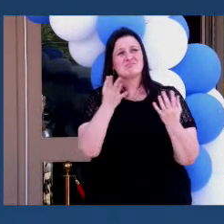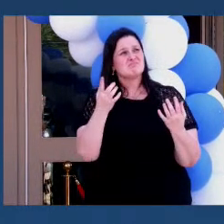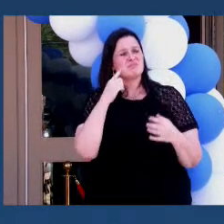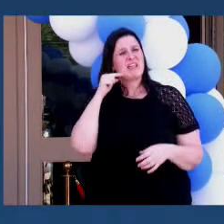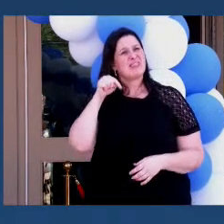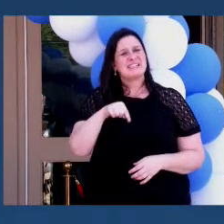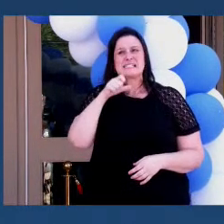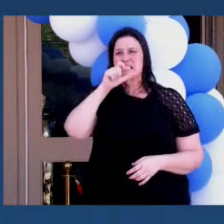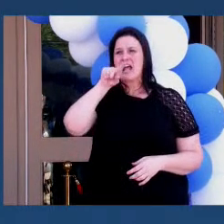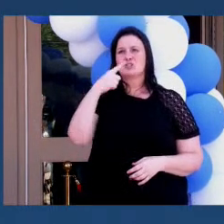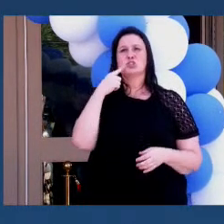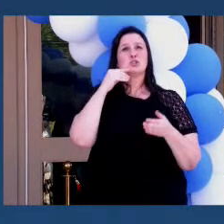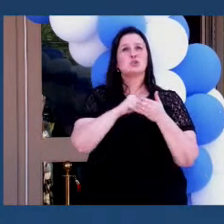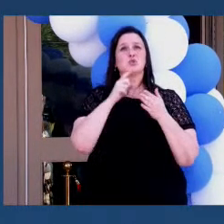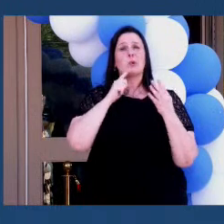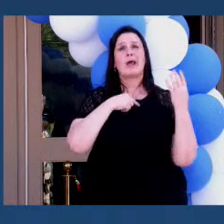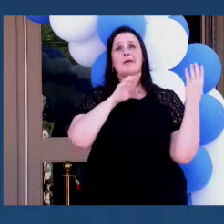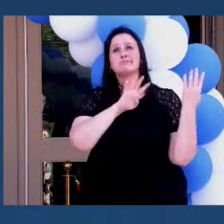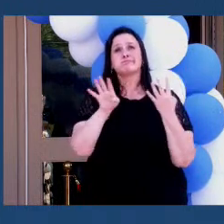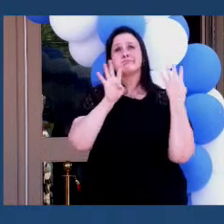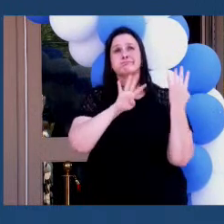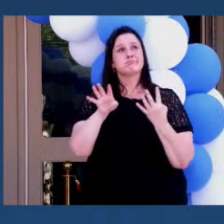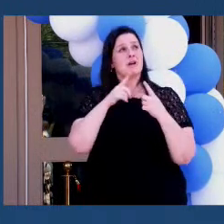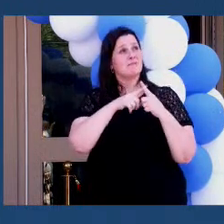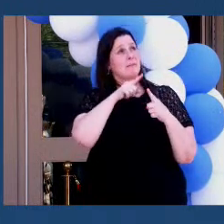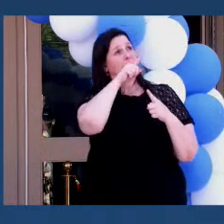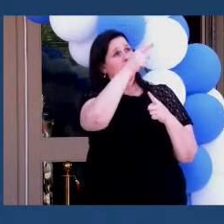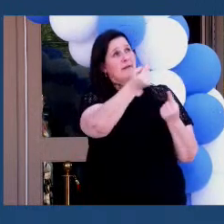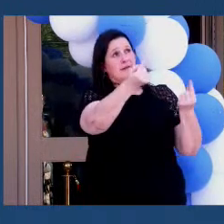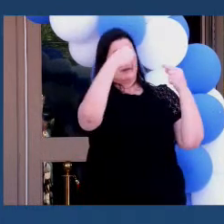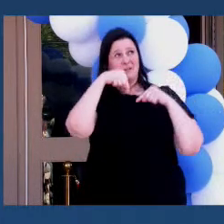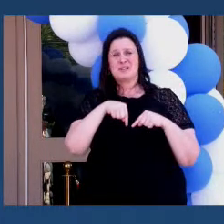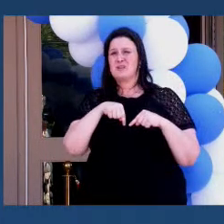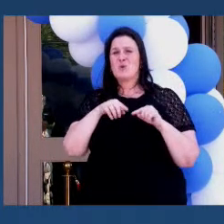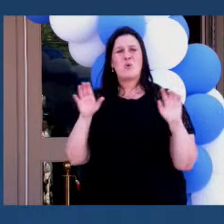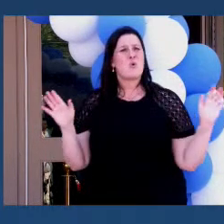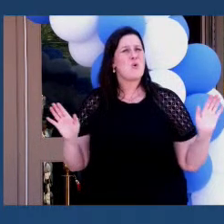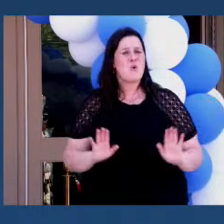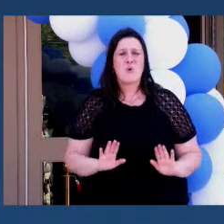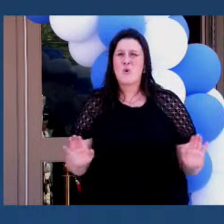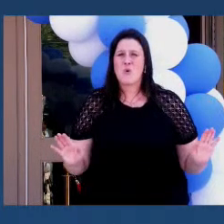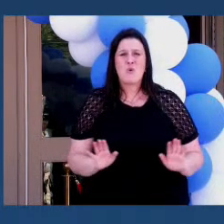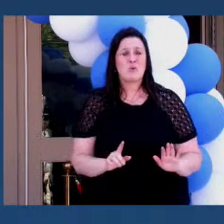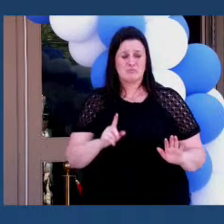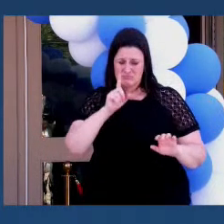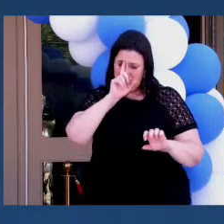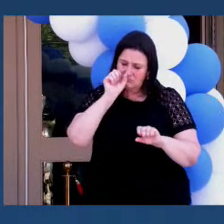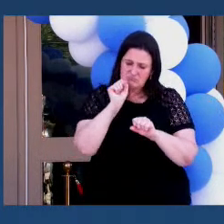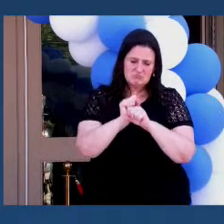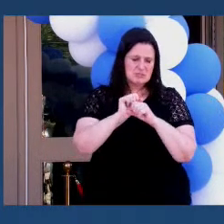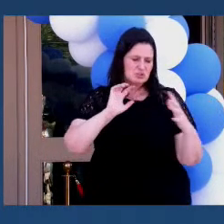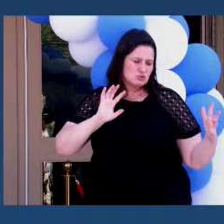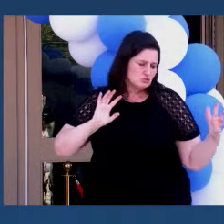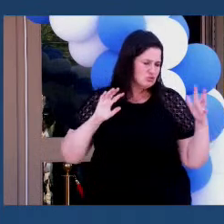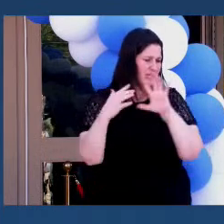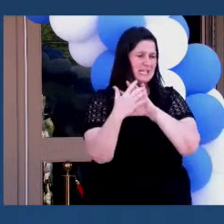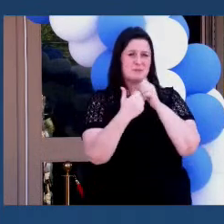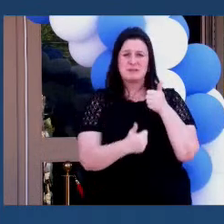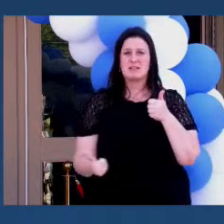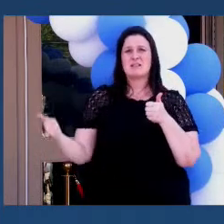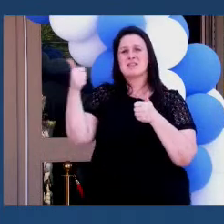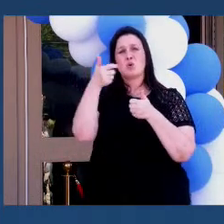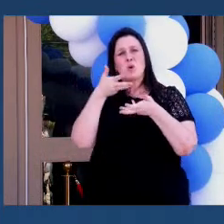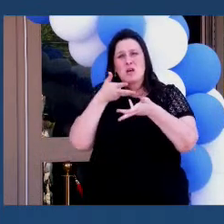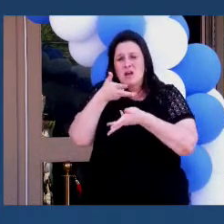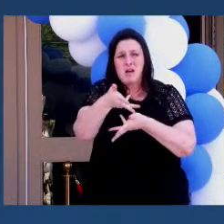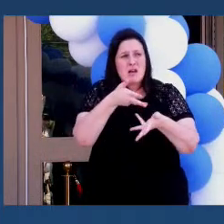just students moving from across the street to a new building. It'll be a transformational leader who is working with the staff